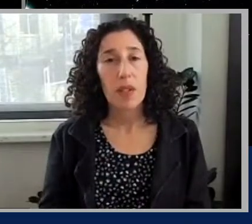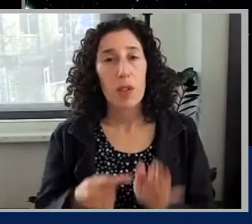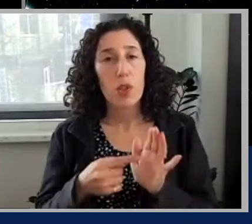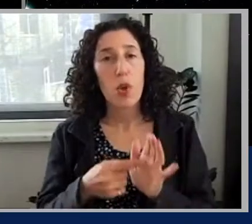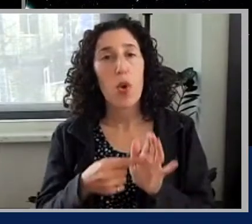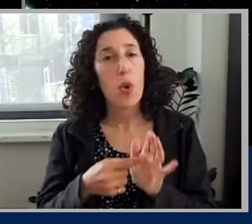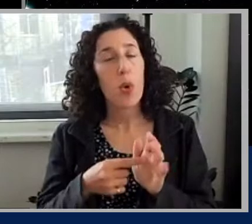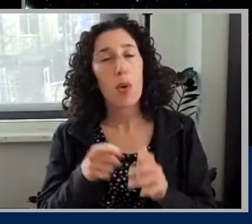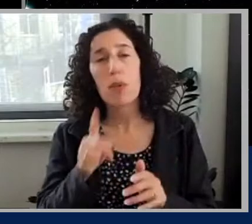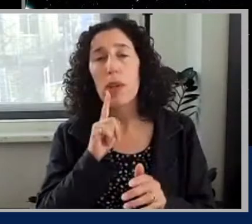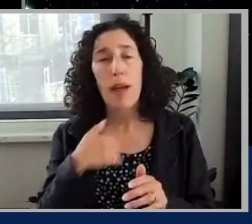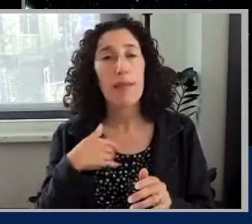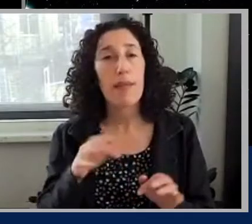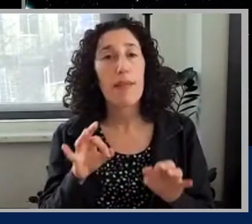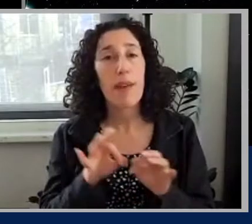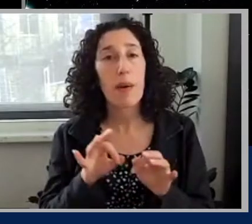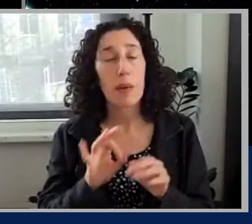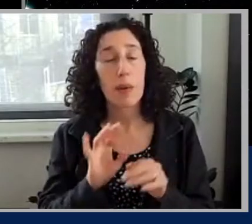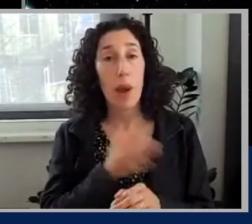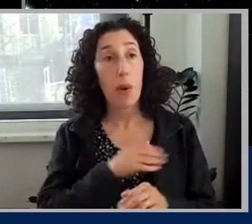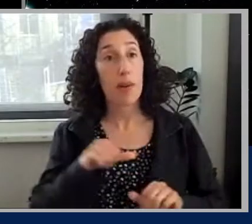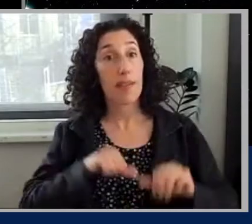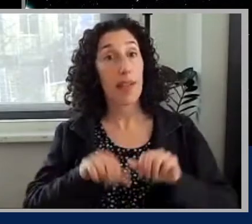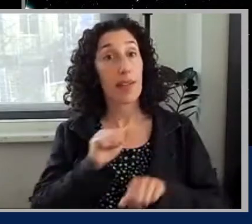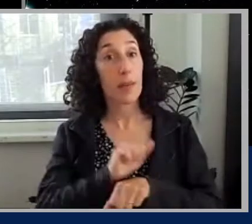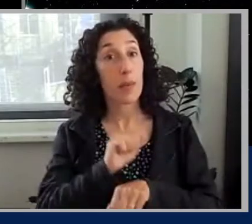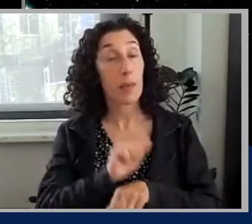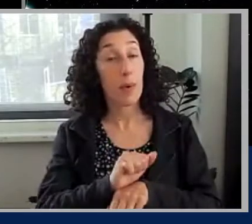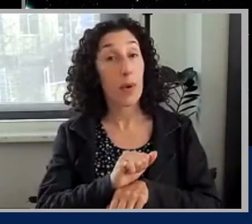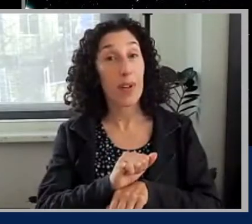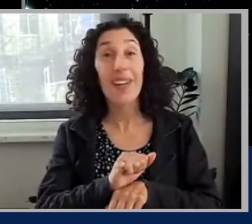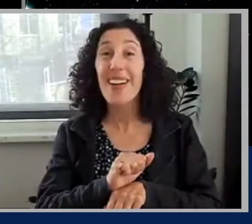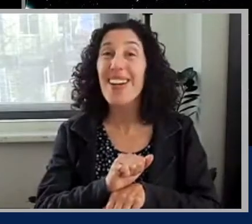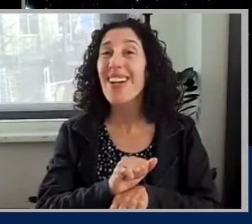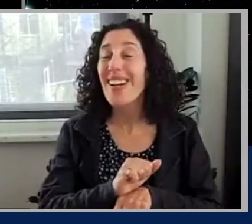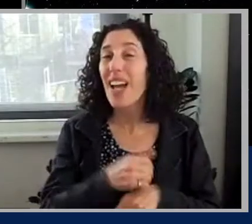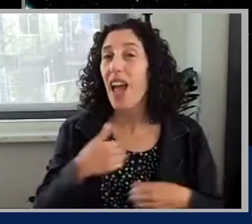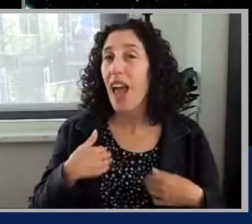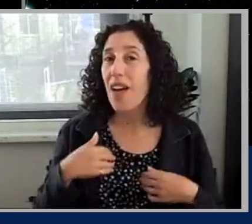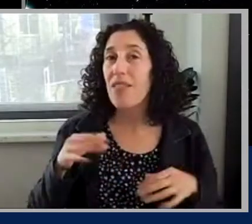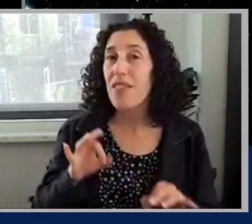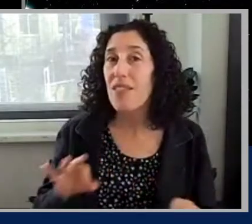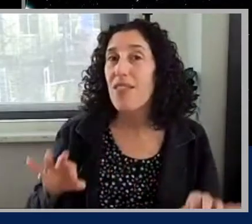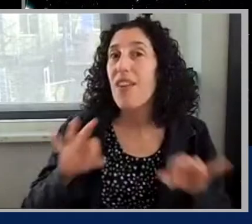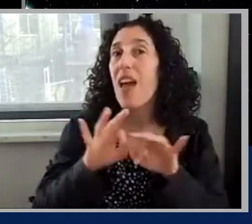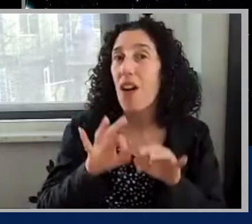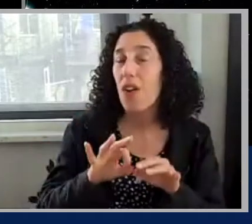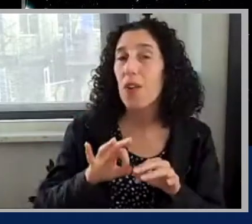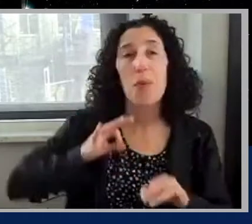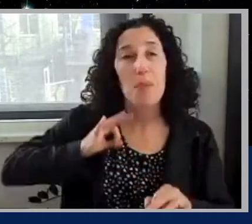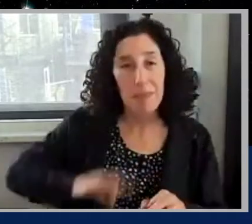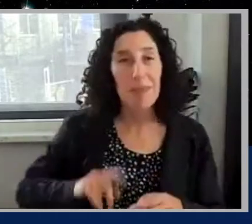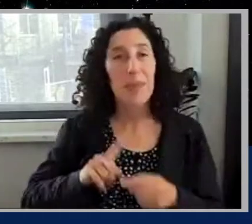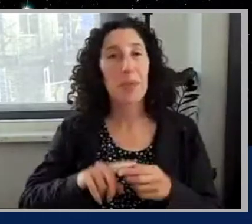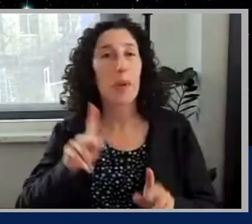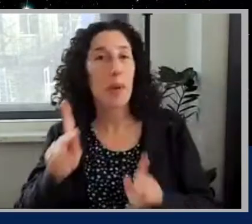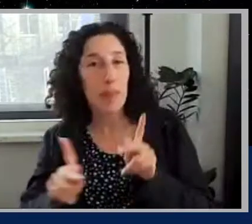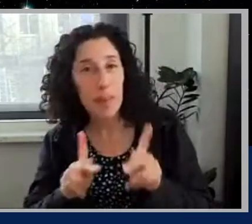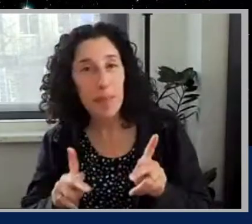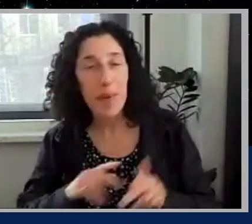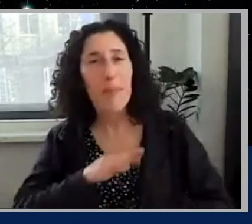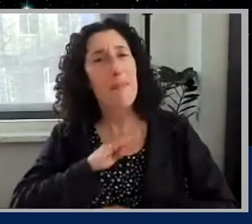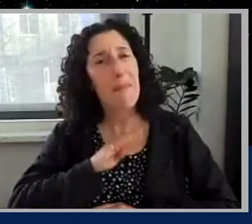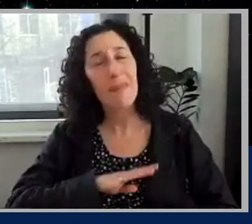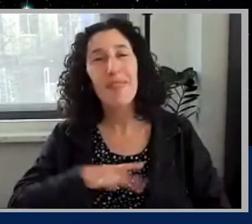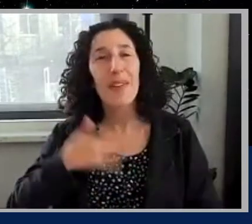perfection. So yeah, that's the story behind it. Sorry, I tend not to do very short sound bites. I tend to talk a lot. Apologies. That's okay.